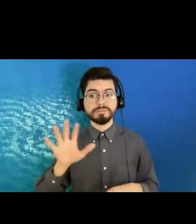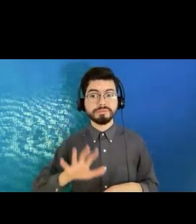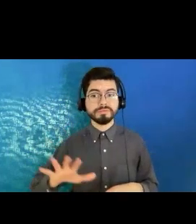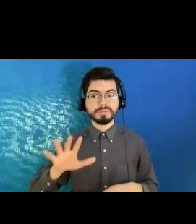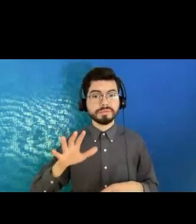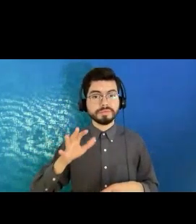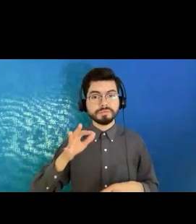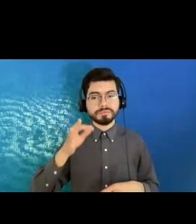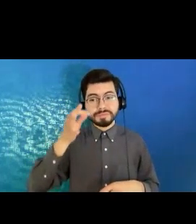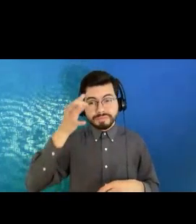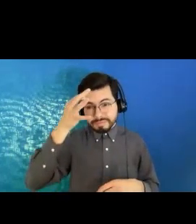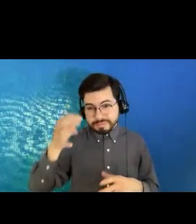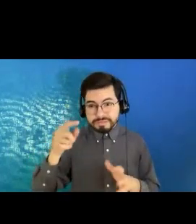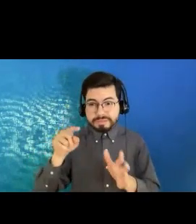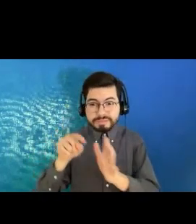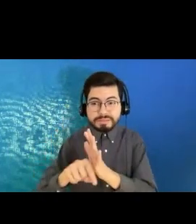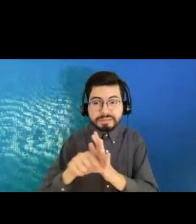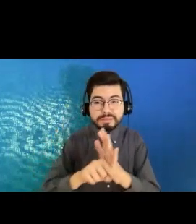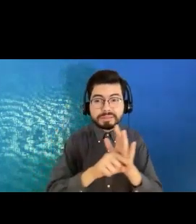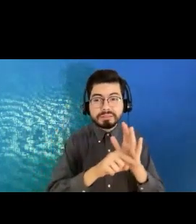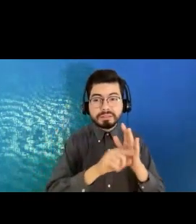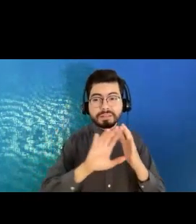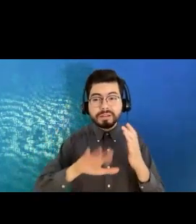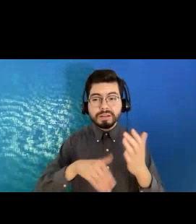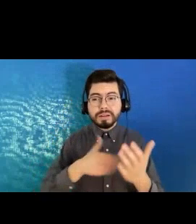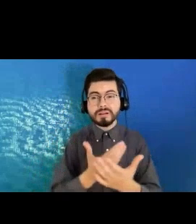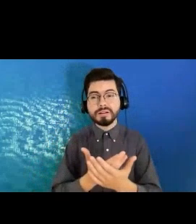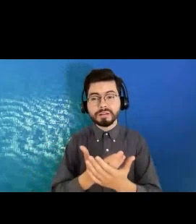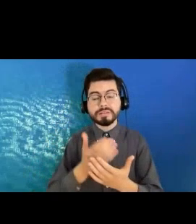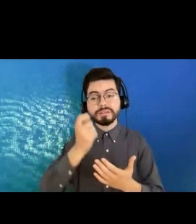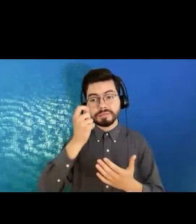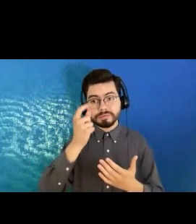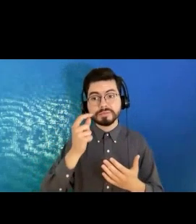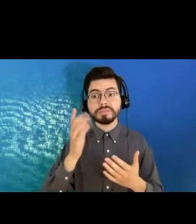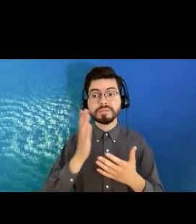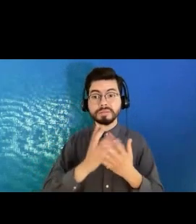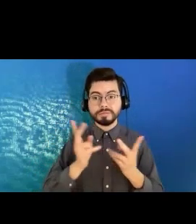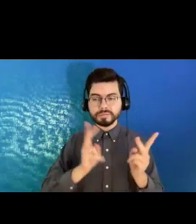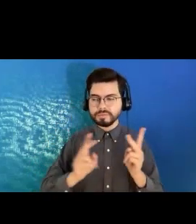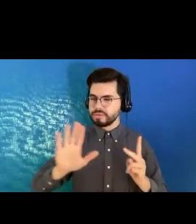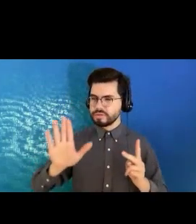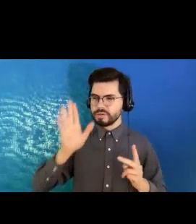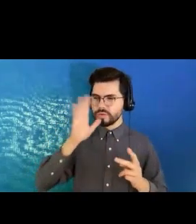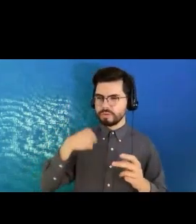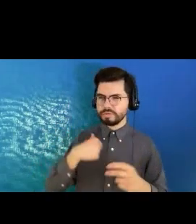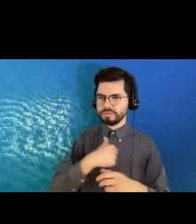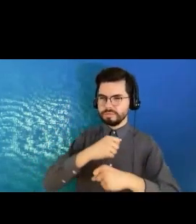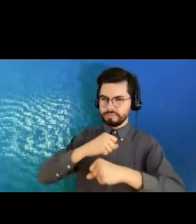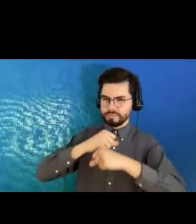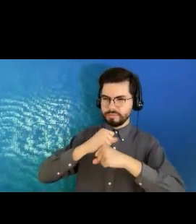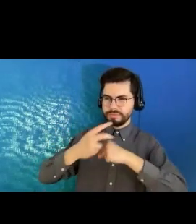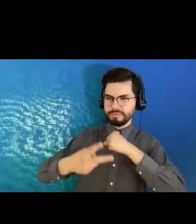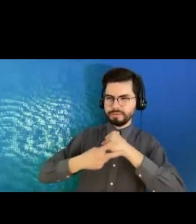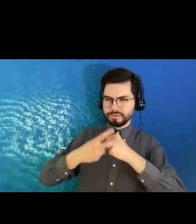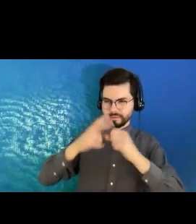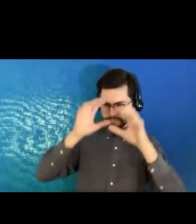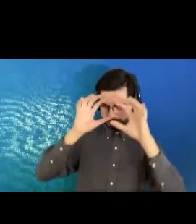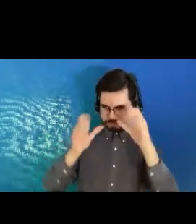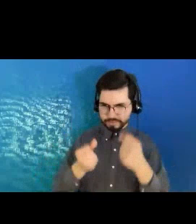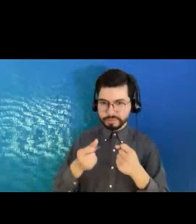people with incredible future vision decided that they were going to restore bison. They brought them back from the brink of extinction. Yellowstone